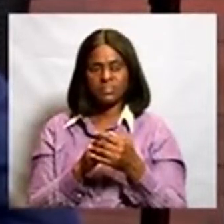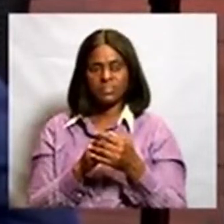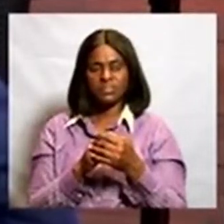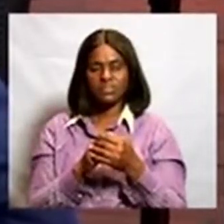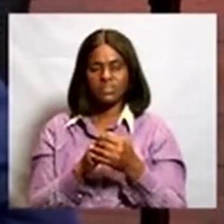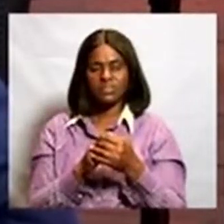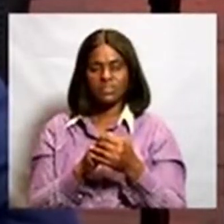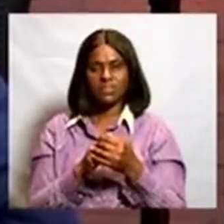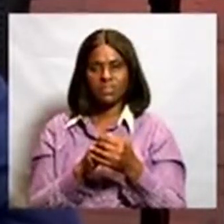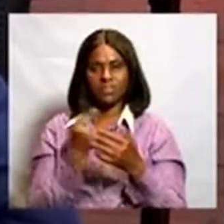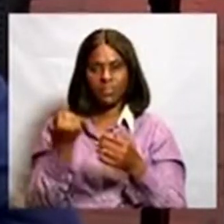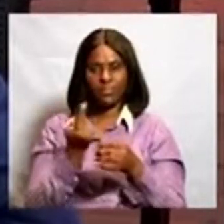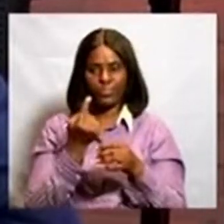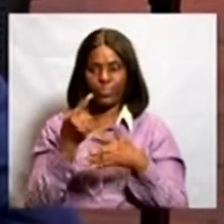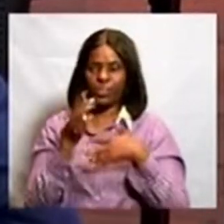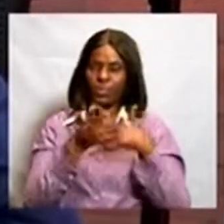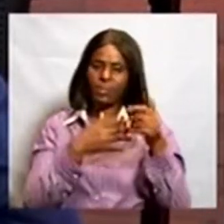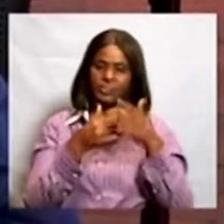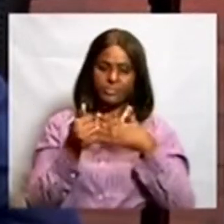Same client.